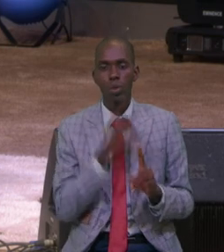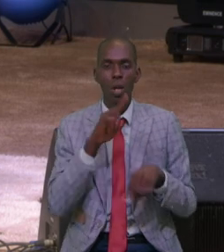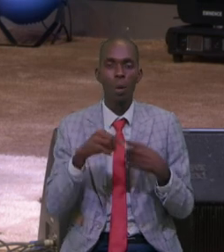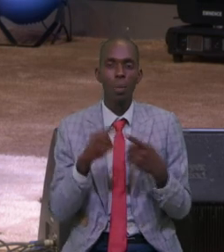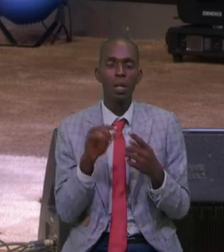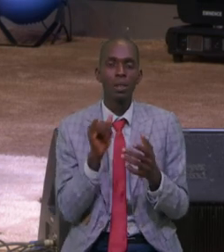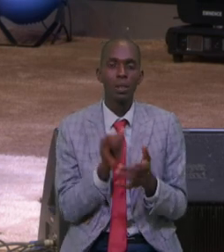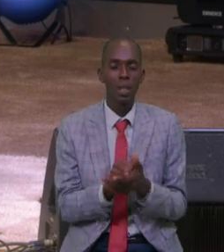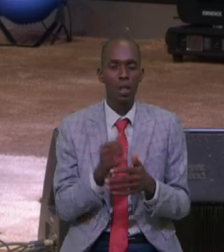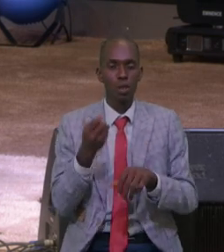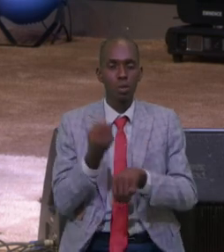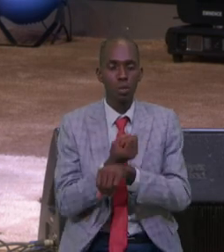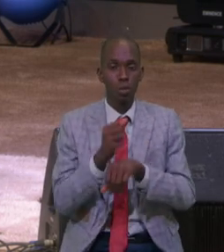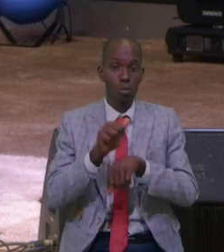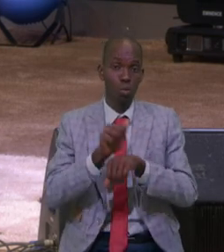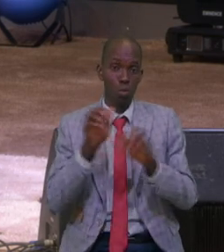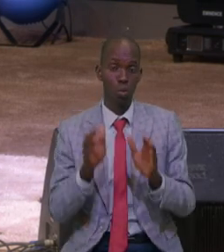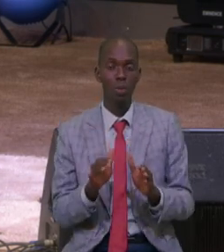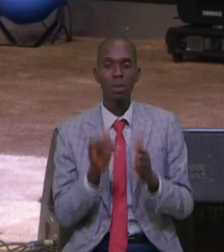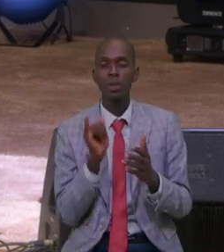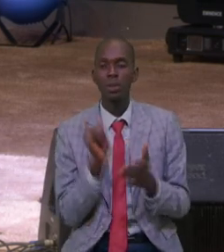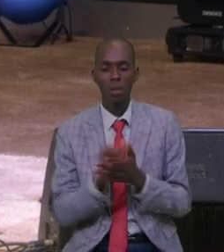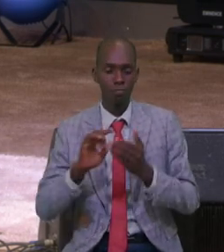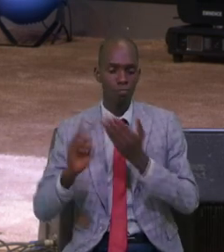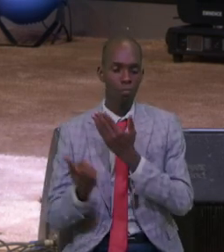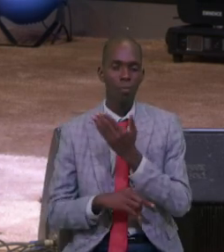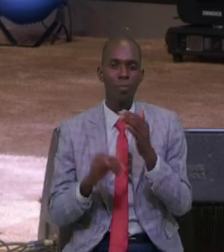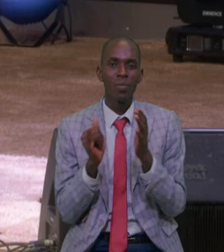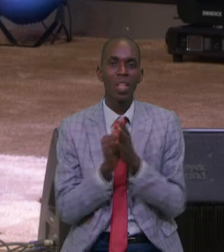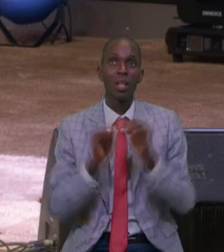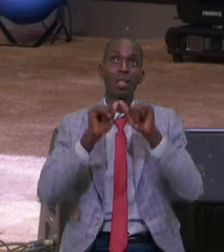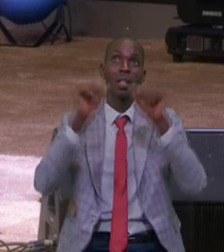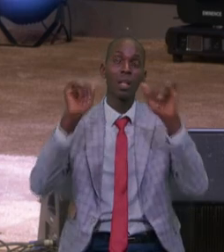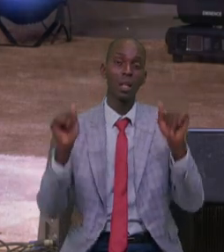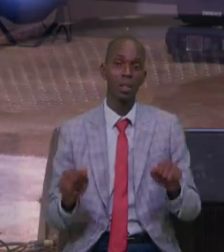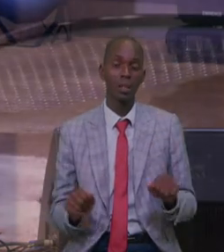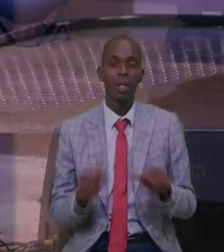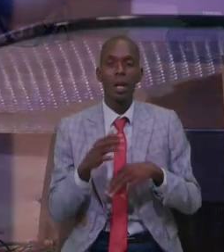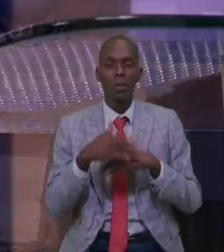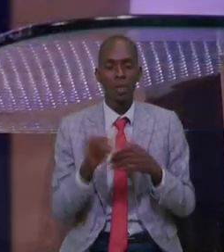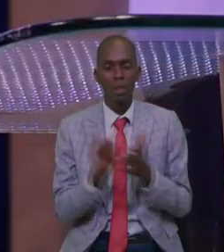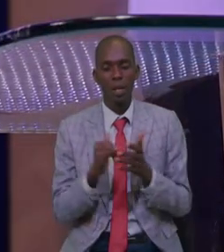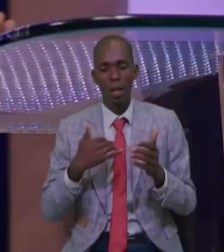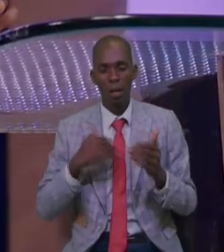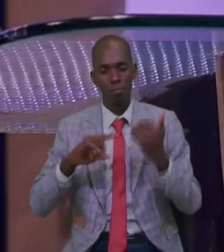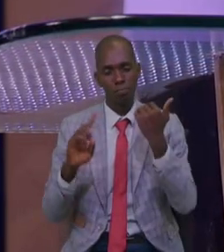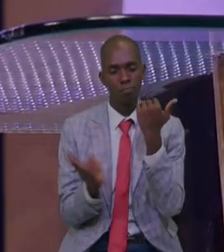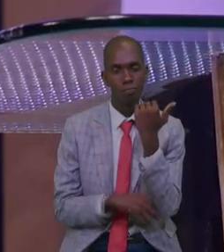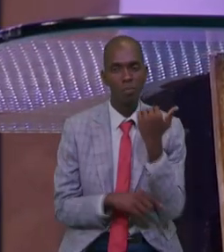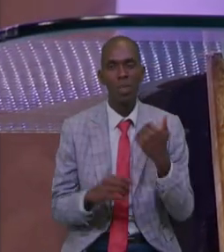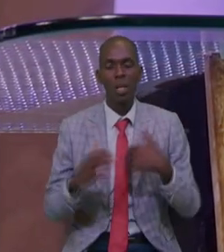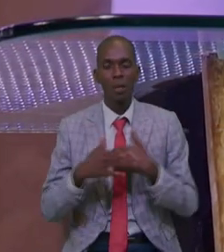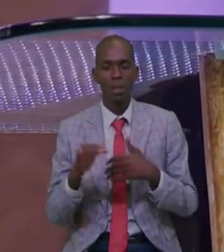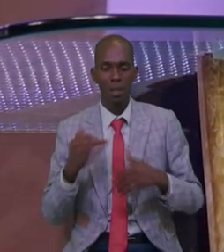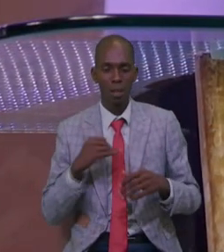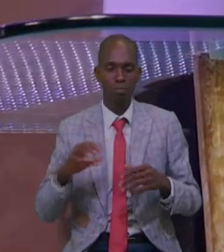that smote all those kingdoms. And then after they are smashed, after they are streaking, after they are